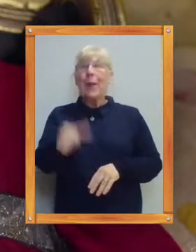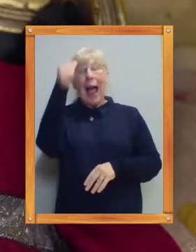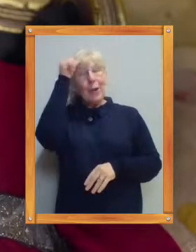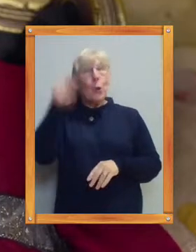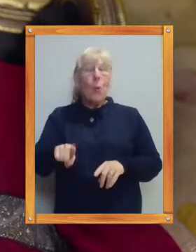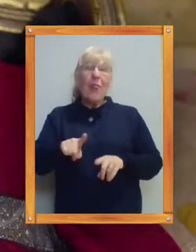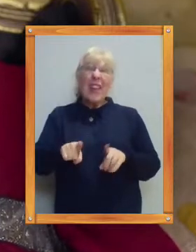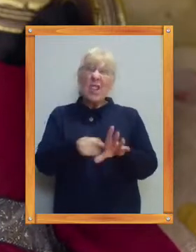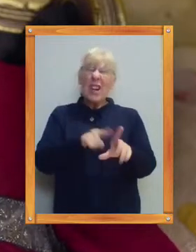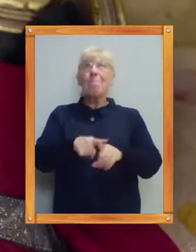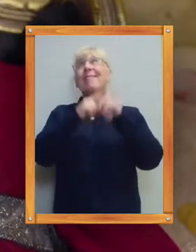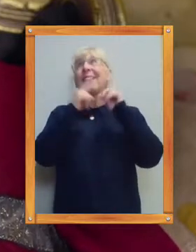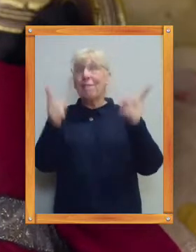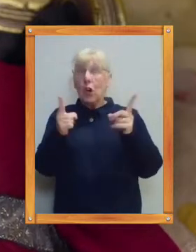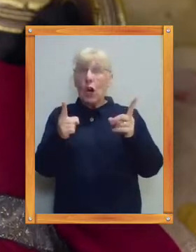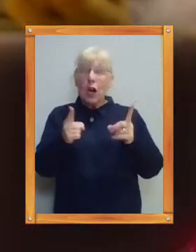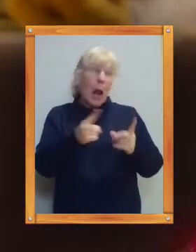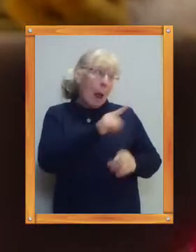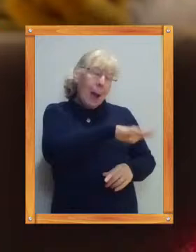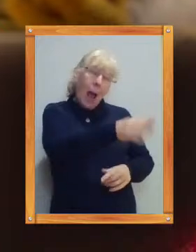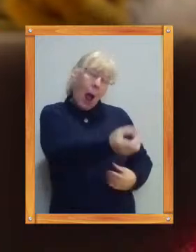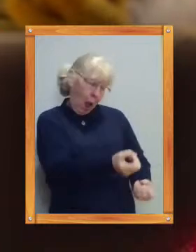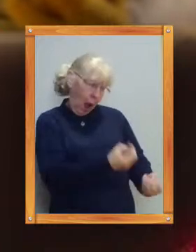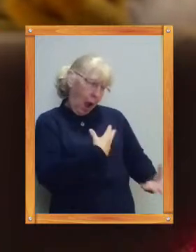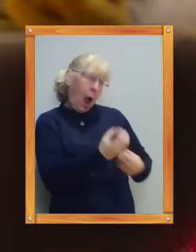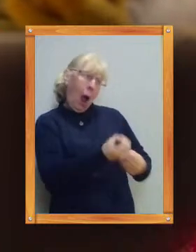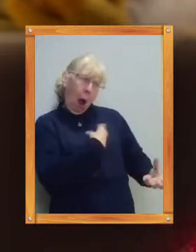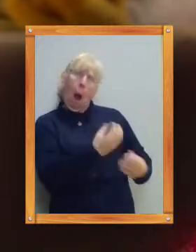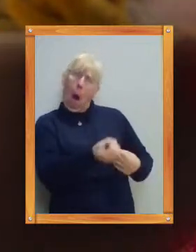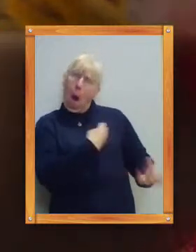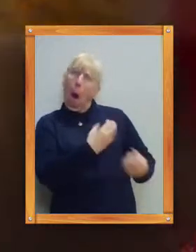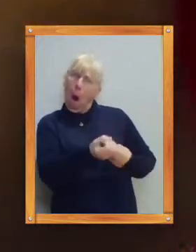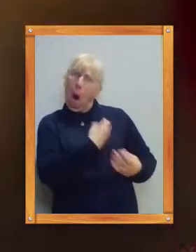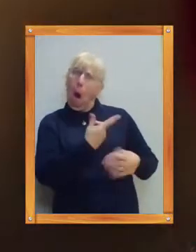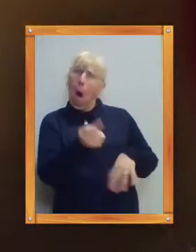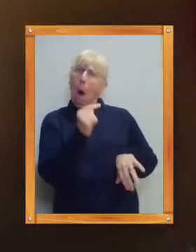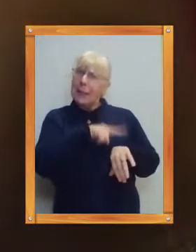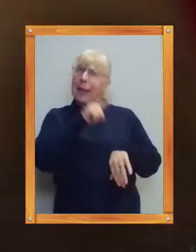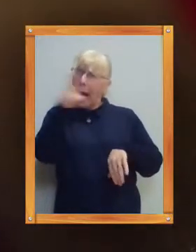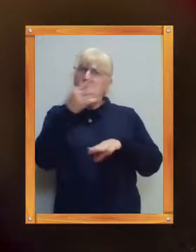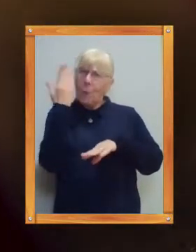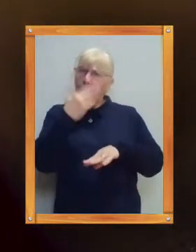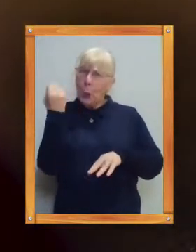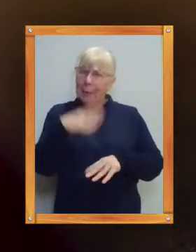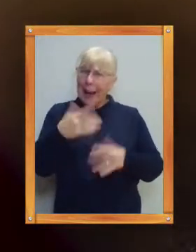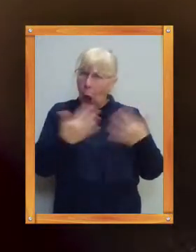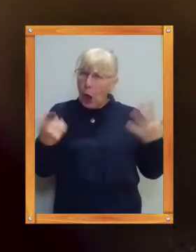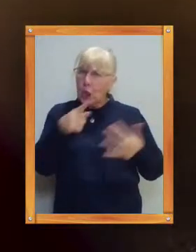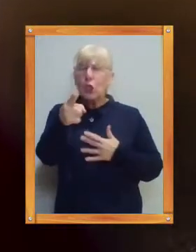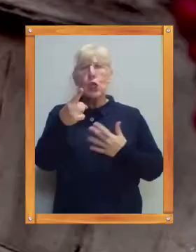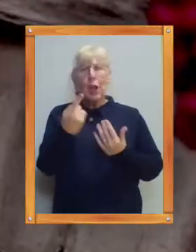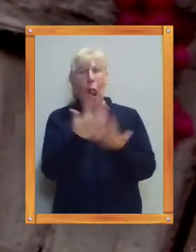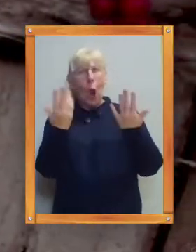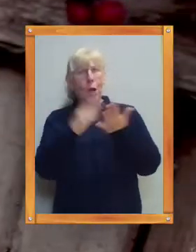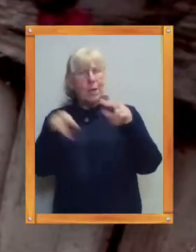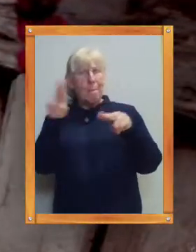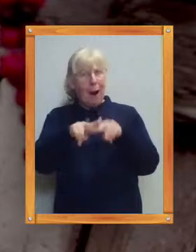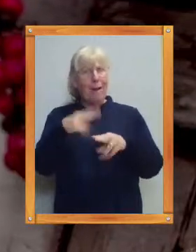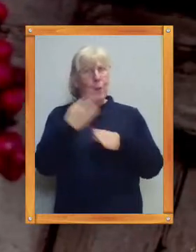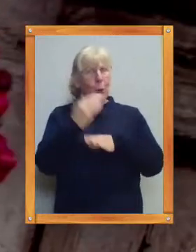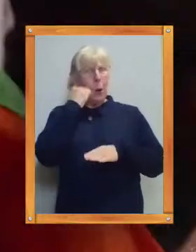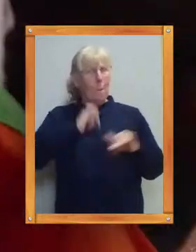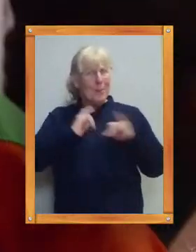lots of time off school, and many of your parents are working from home, just like me. Ho, ho, ho!